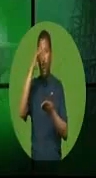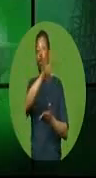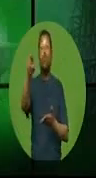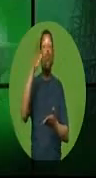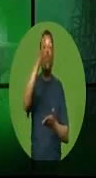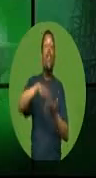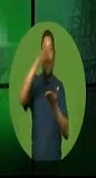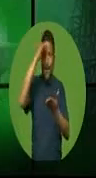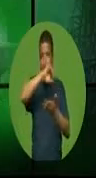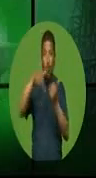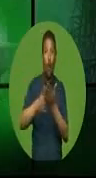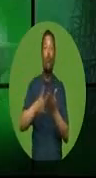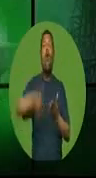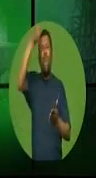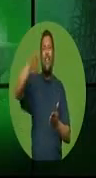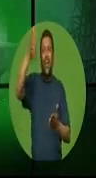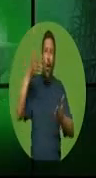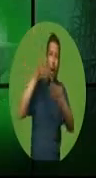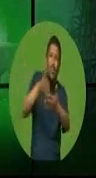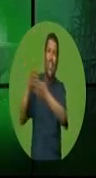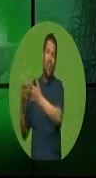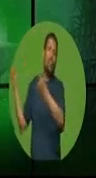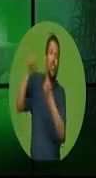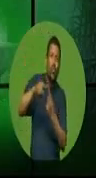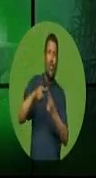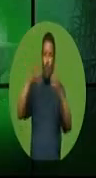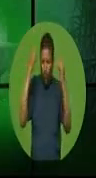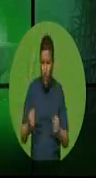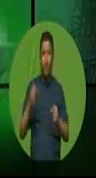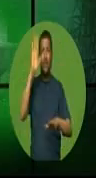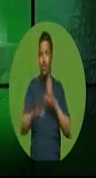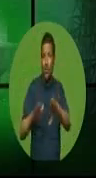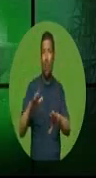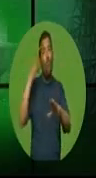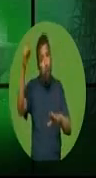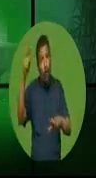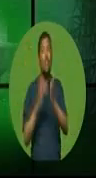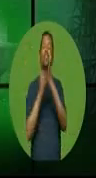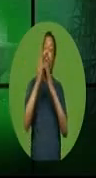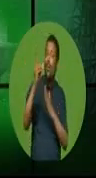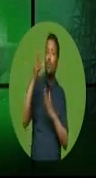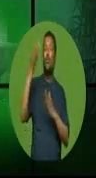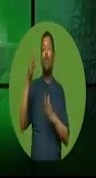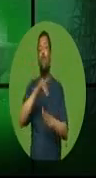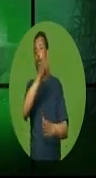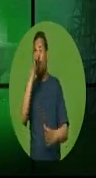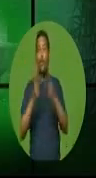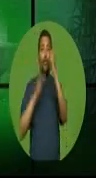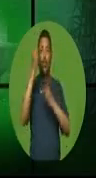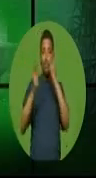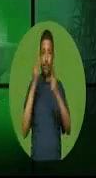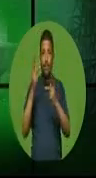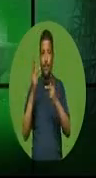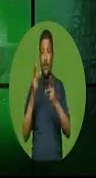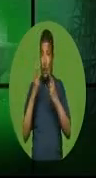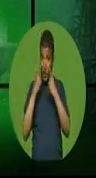the major obstacles to and possible remedies for the development of Ethiopian tourism. So